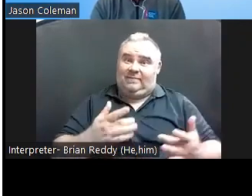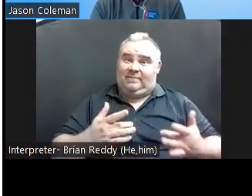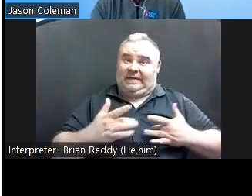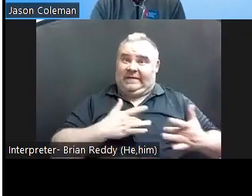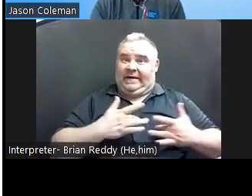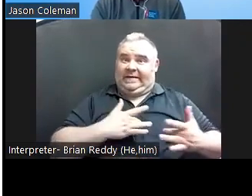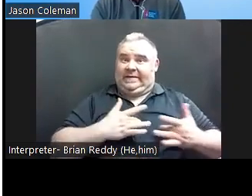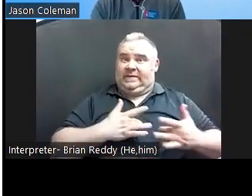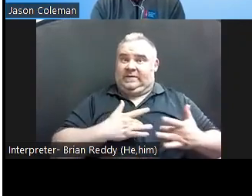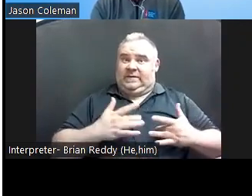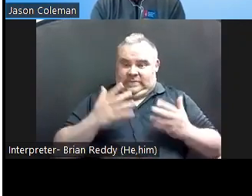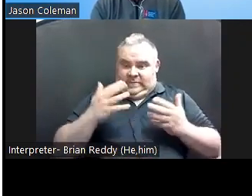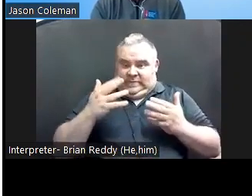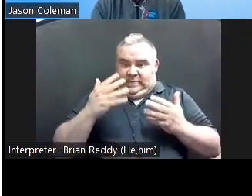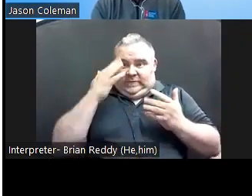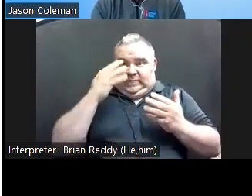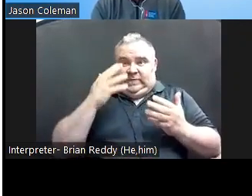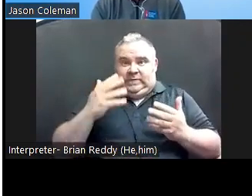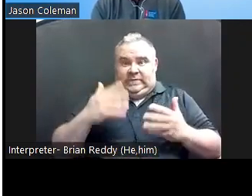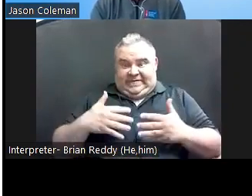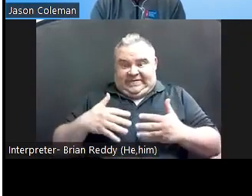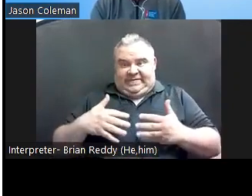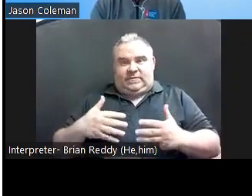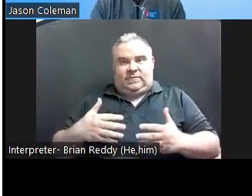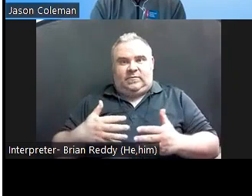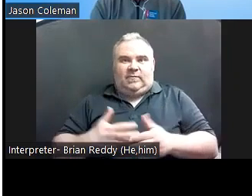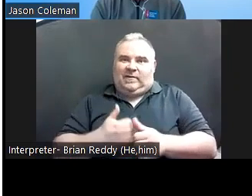with survivorship, that I think every cancer survivor